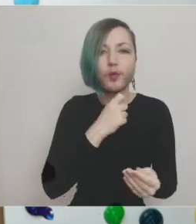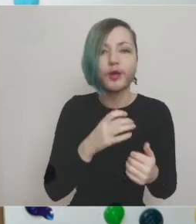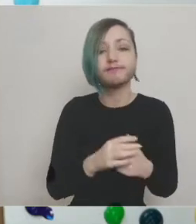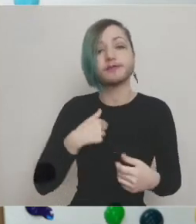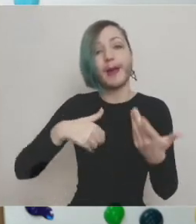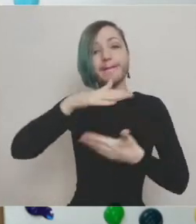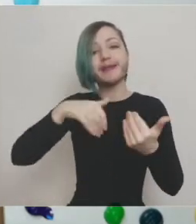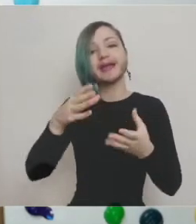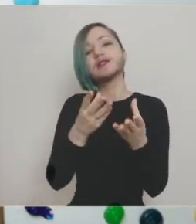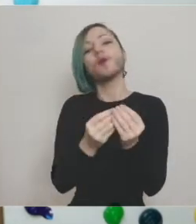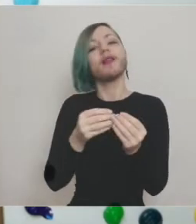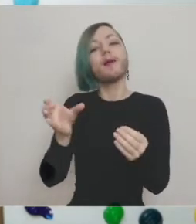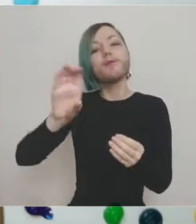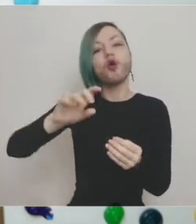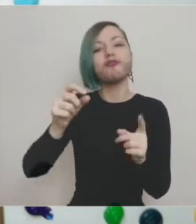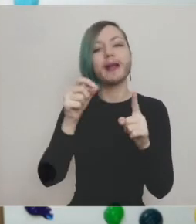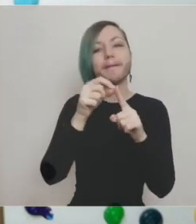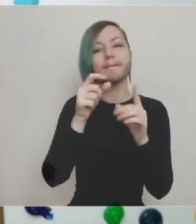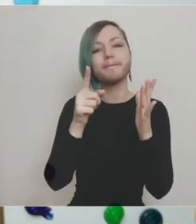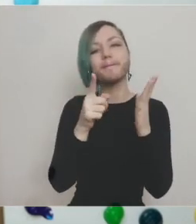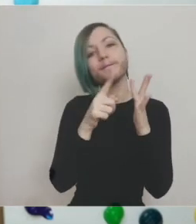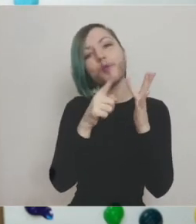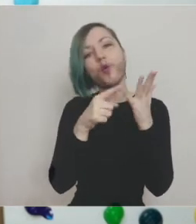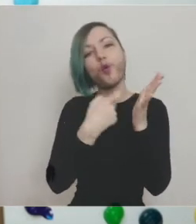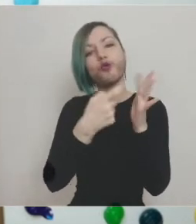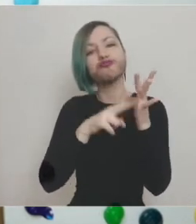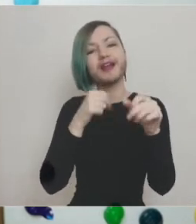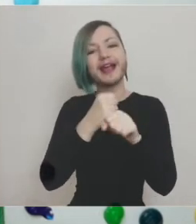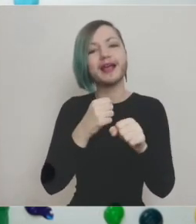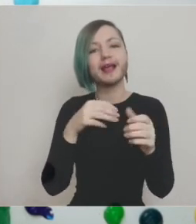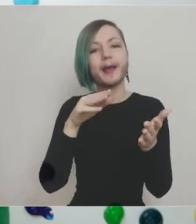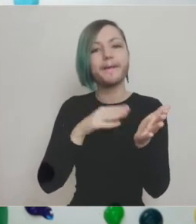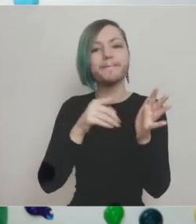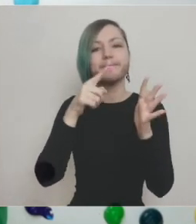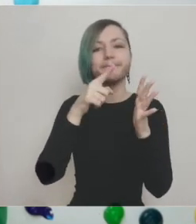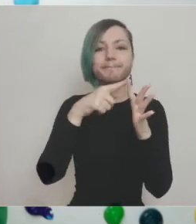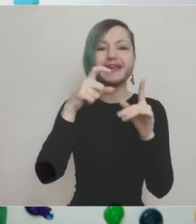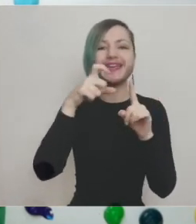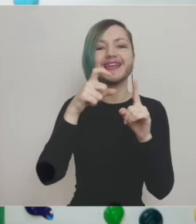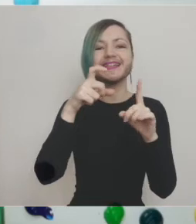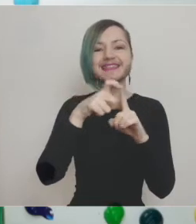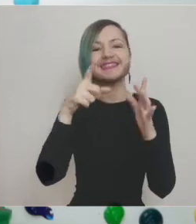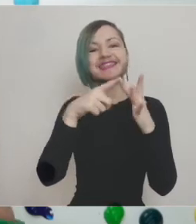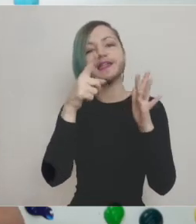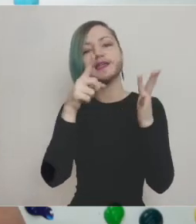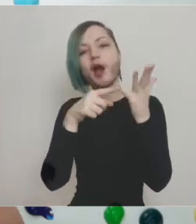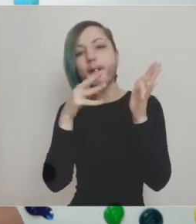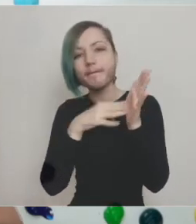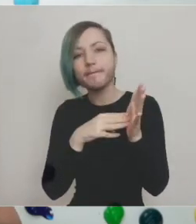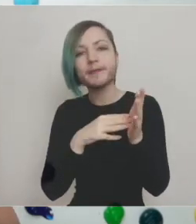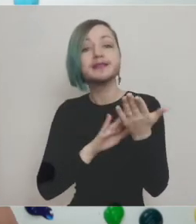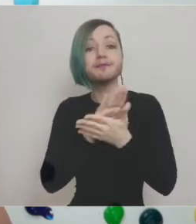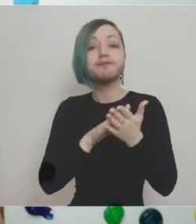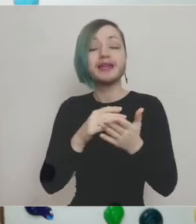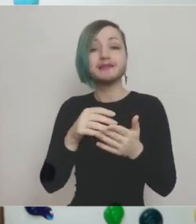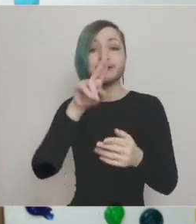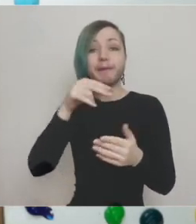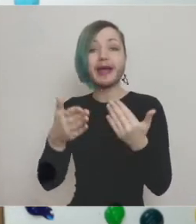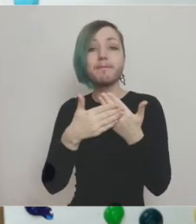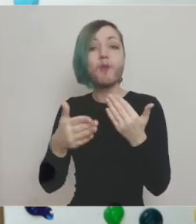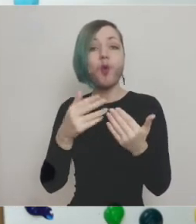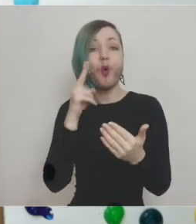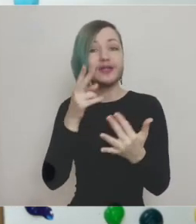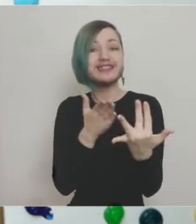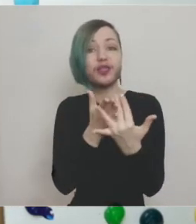medium, which is something that will add to the transparency of your paint and of the inks